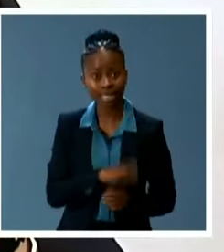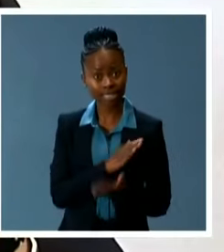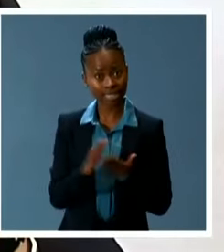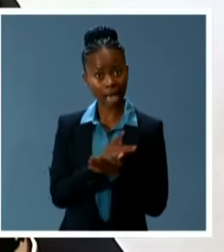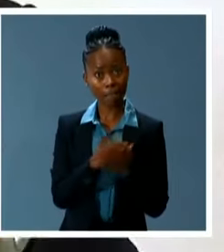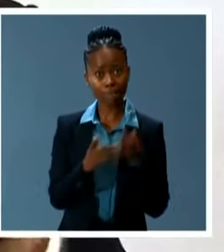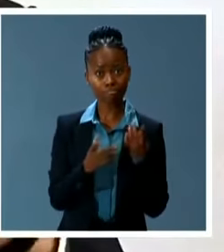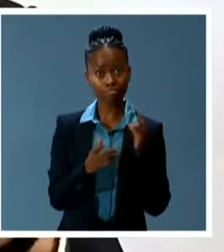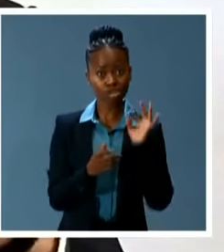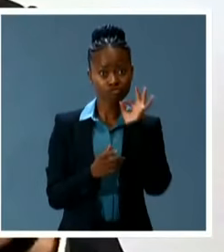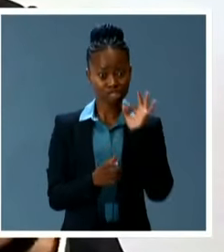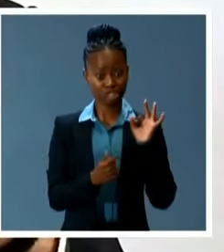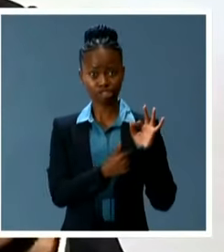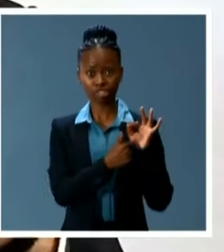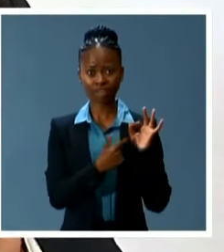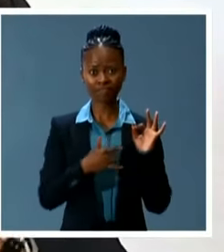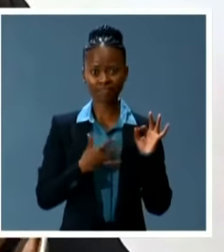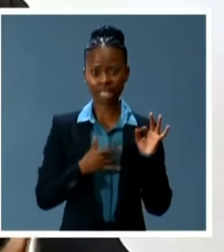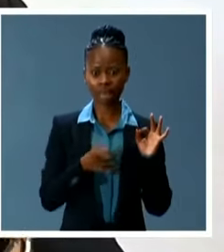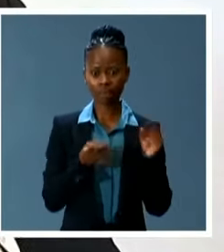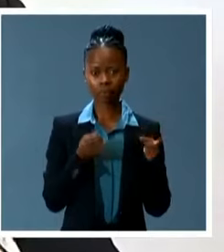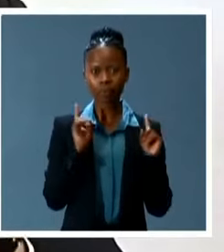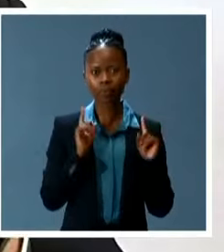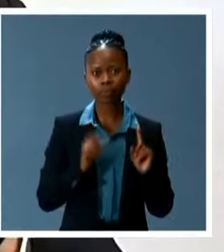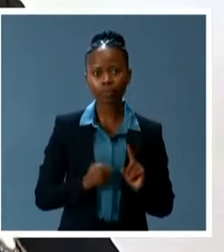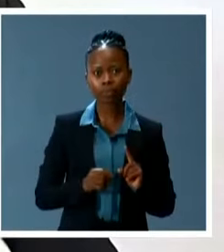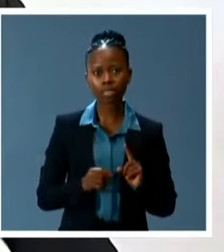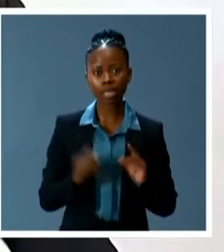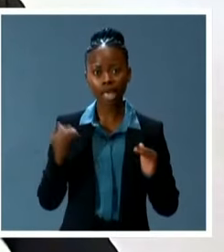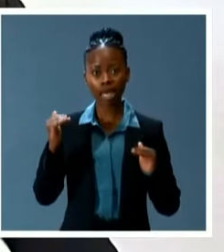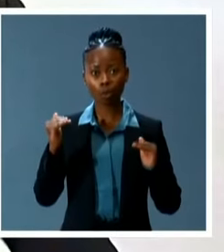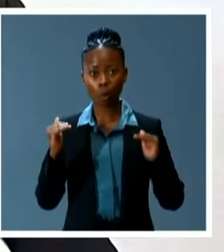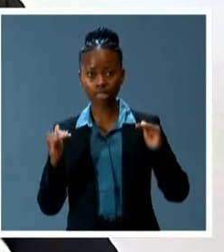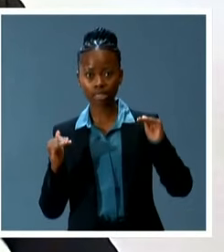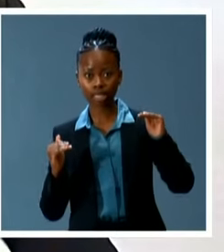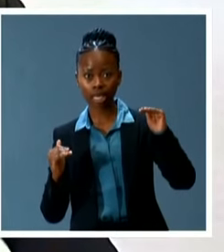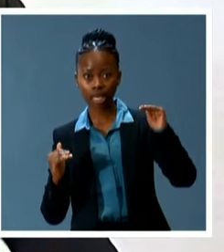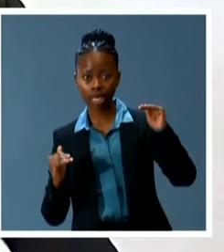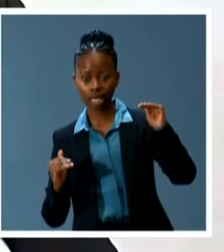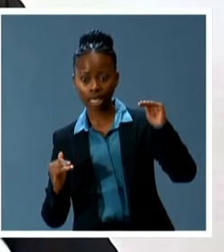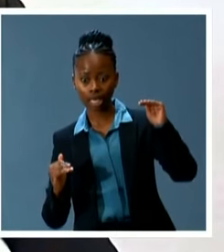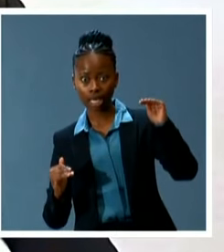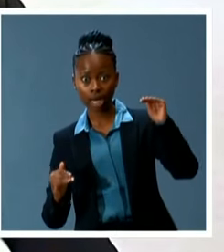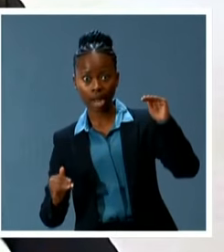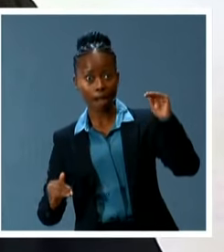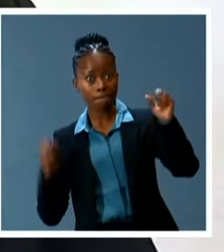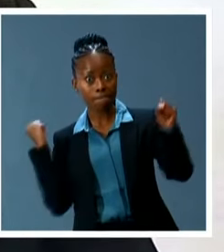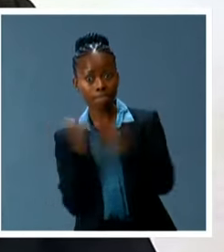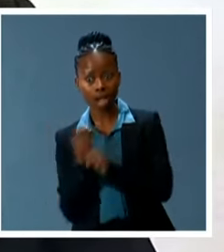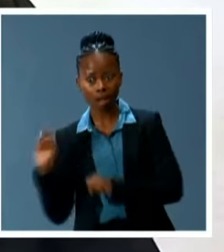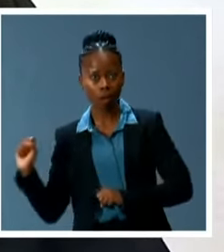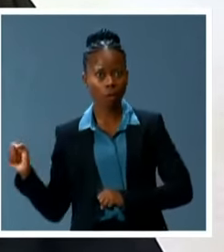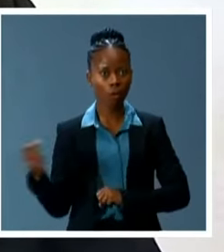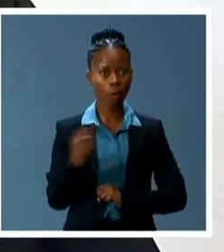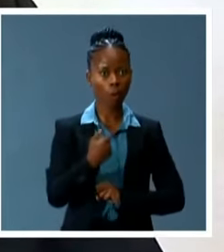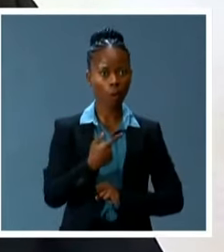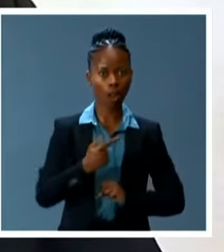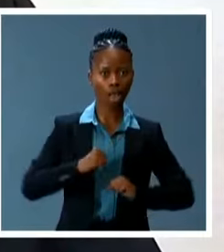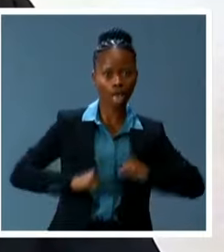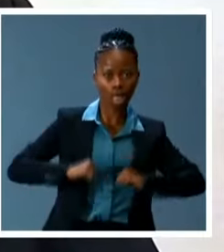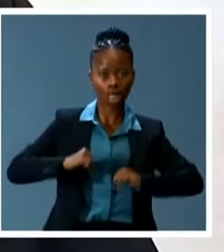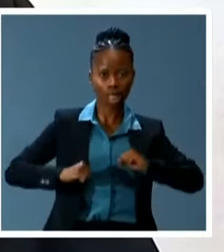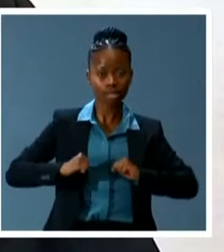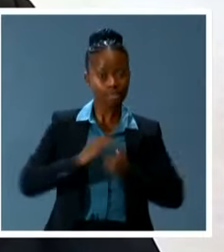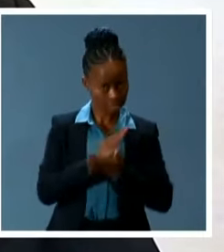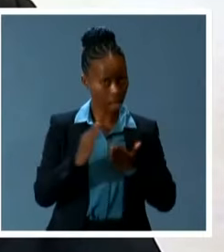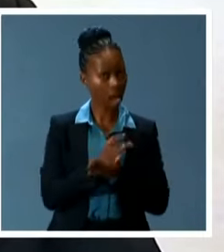understanding that this is becoming dangerous for everybody, that inequality brings instability, and instability is a danger for everybody. But that is the reason